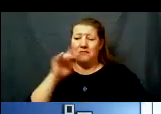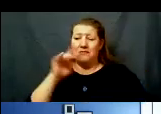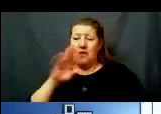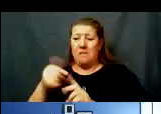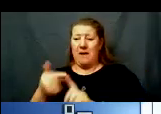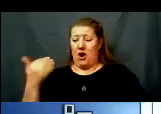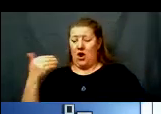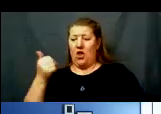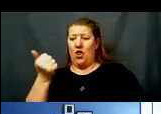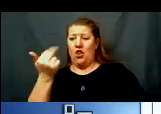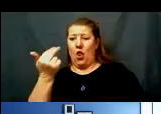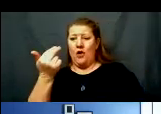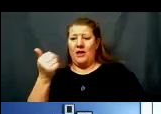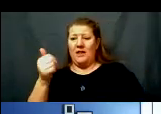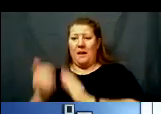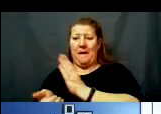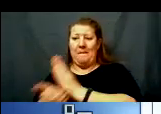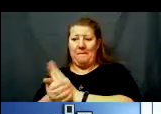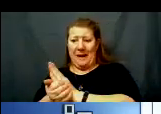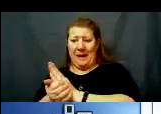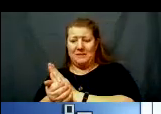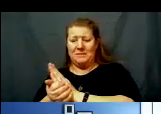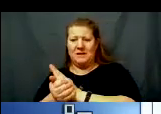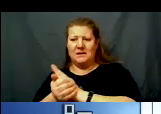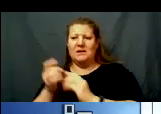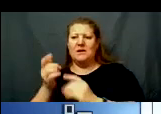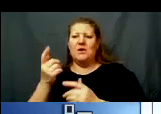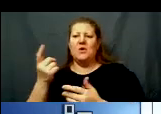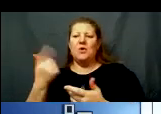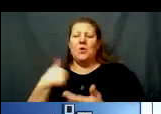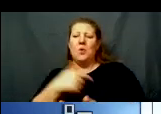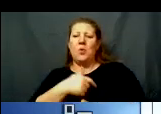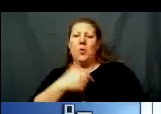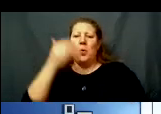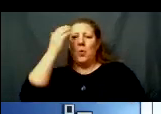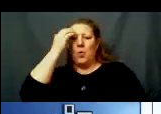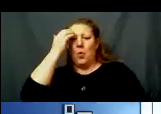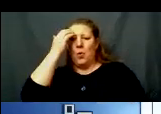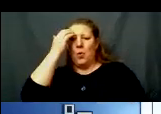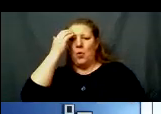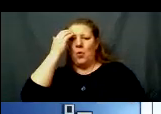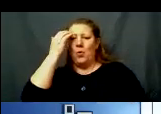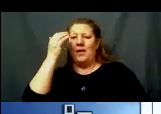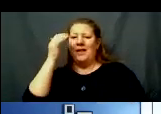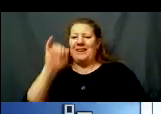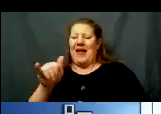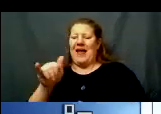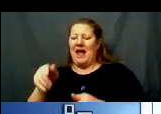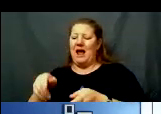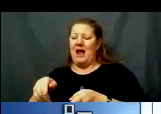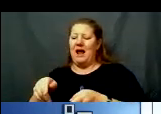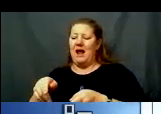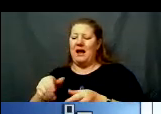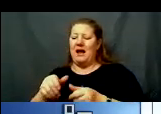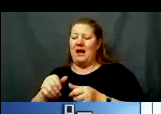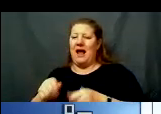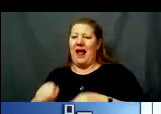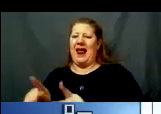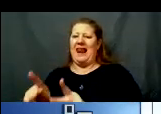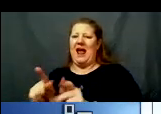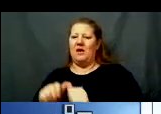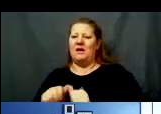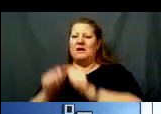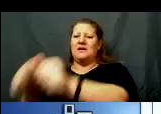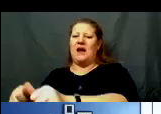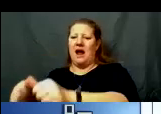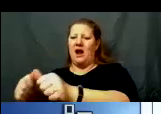all familiar with this, juridically enshrining and sanctioning continuation of human